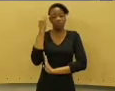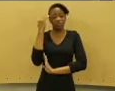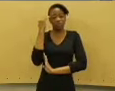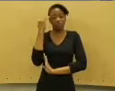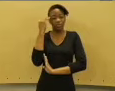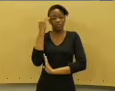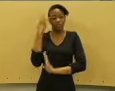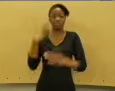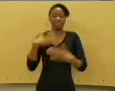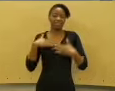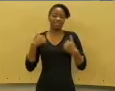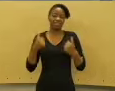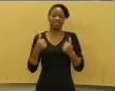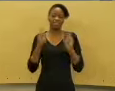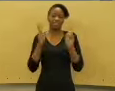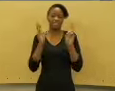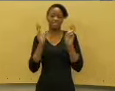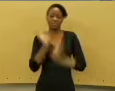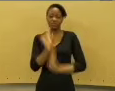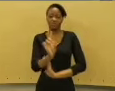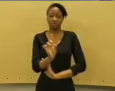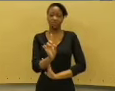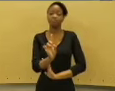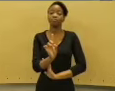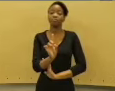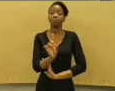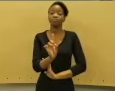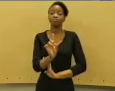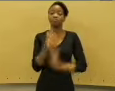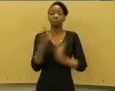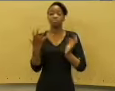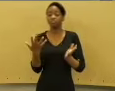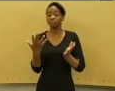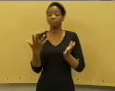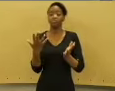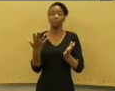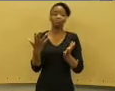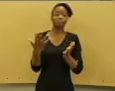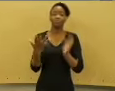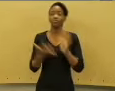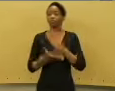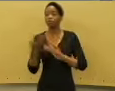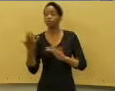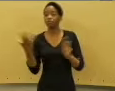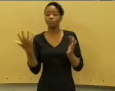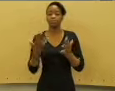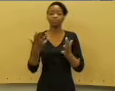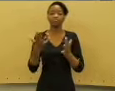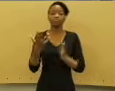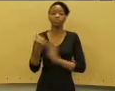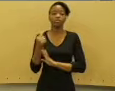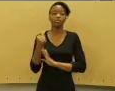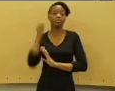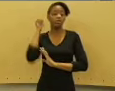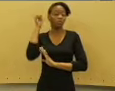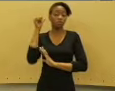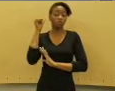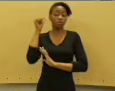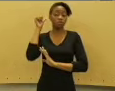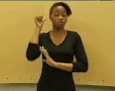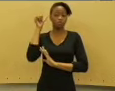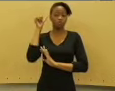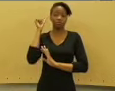health is, you know. So when you go to a urologist as a woman and you say to